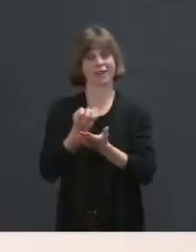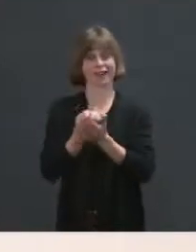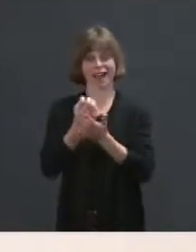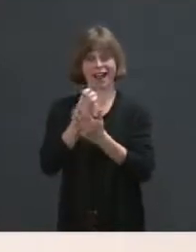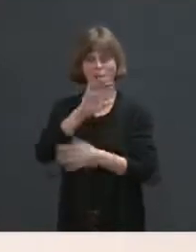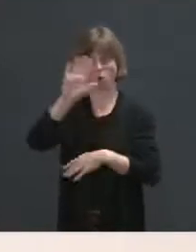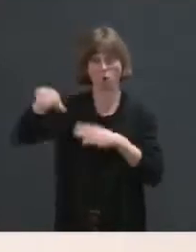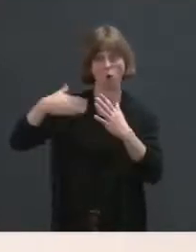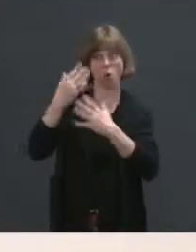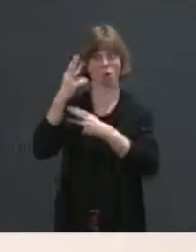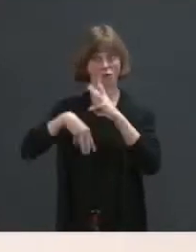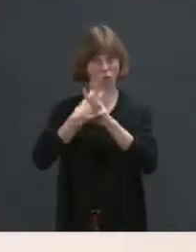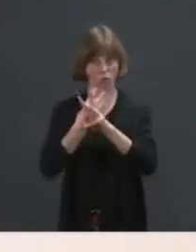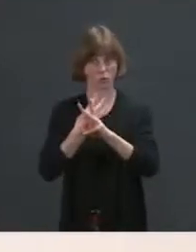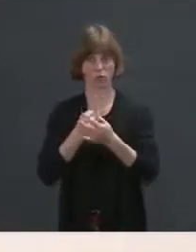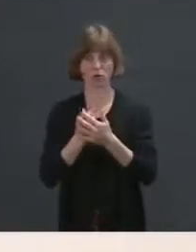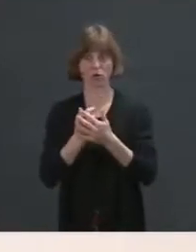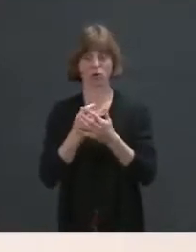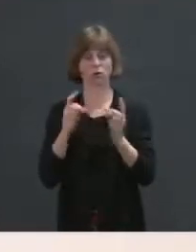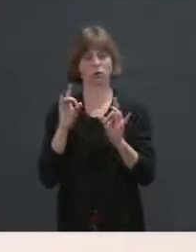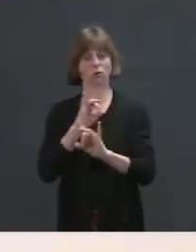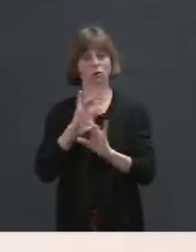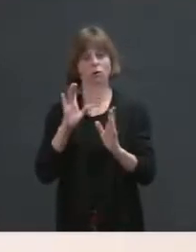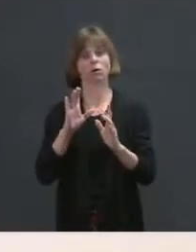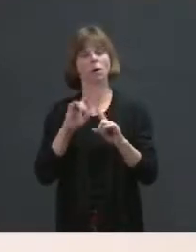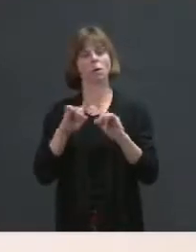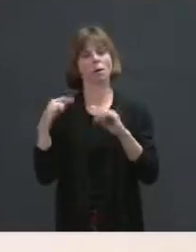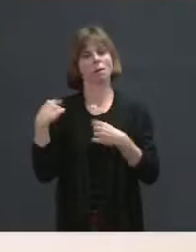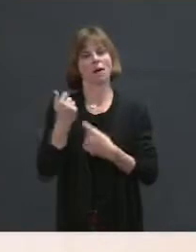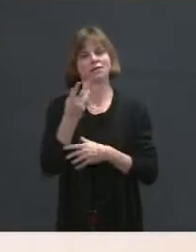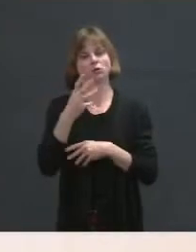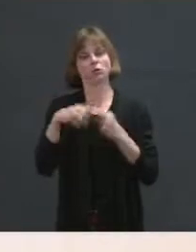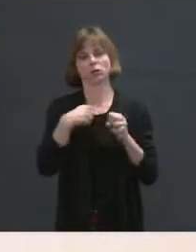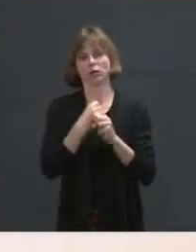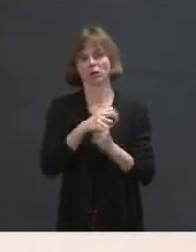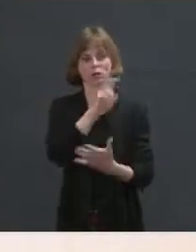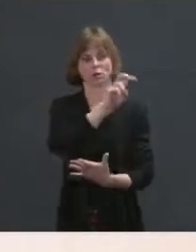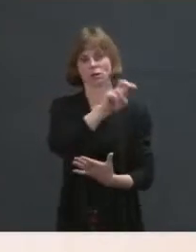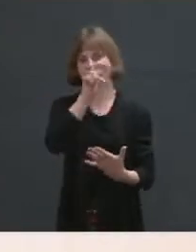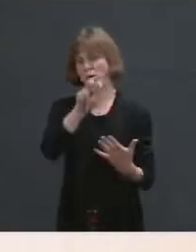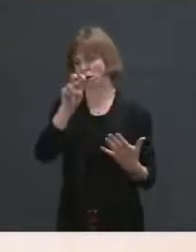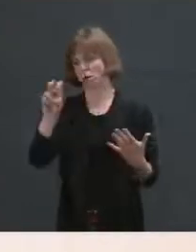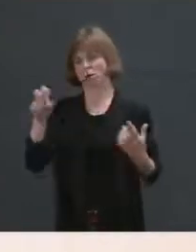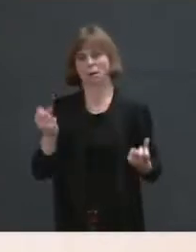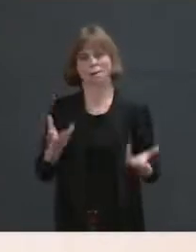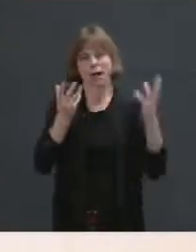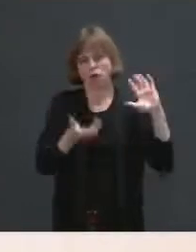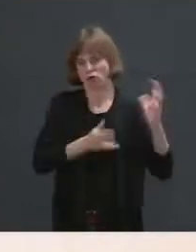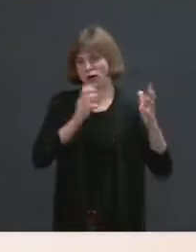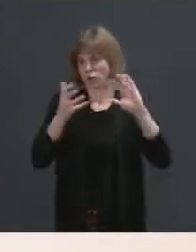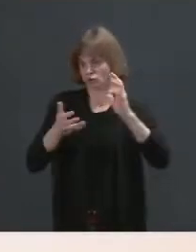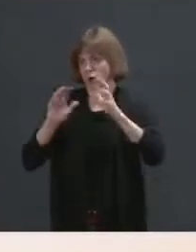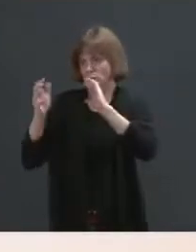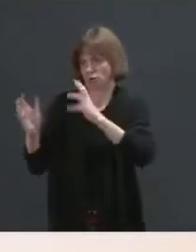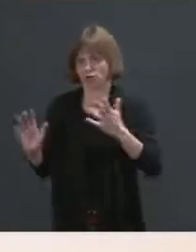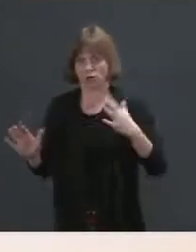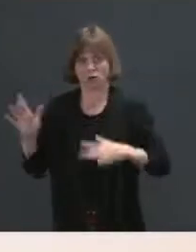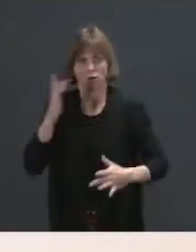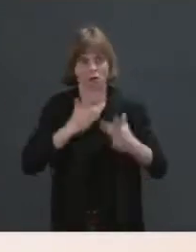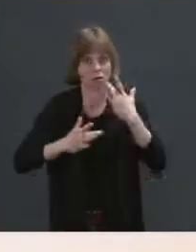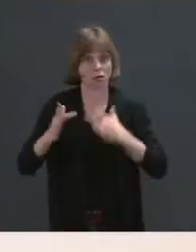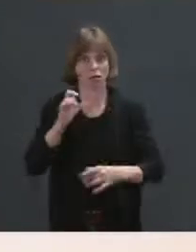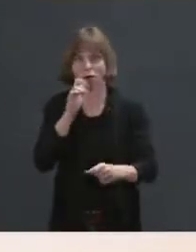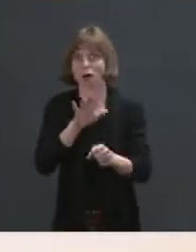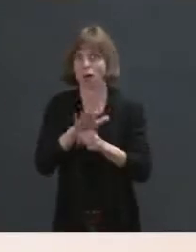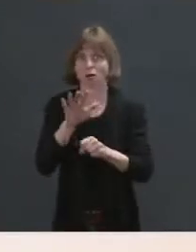is inevitable, but over the past few years, we have moved from crisis to crisis when some essential product was suddenly in short supply.